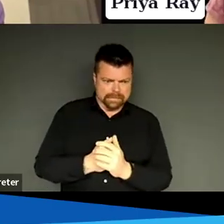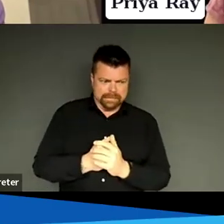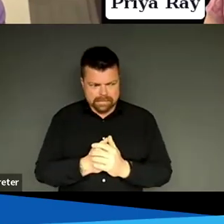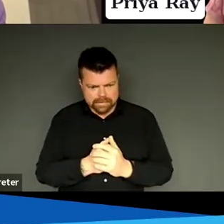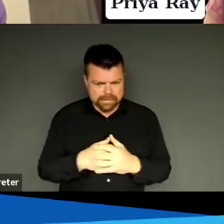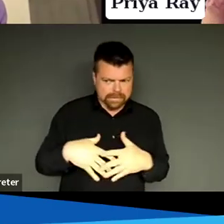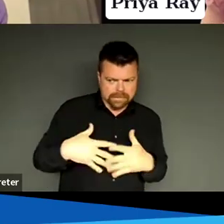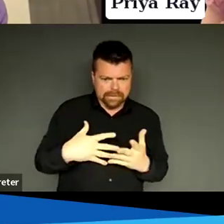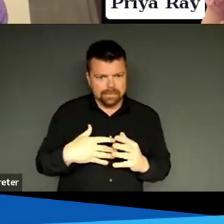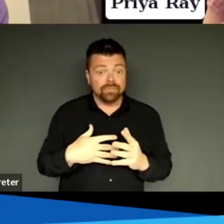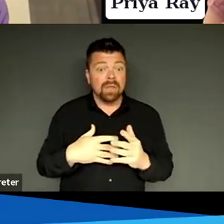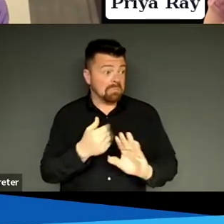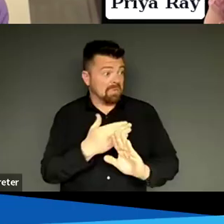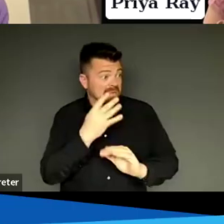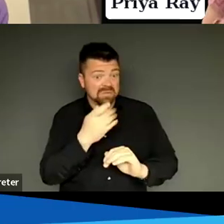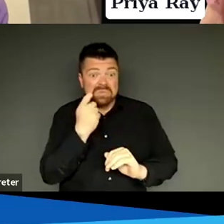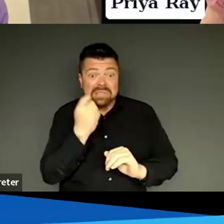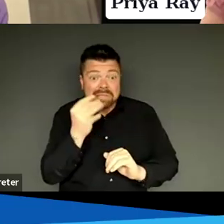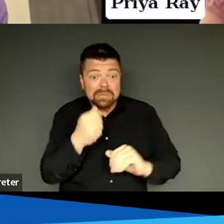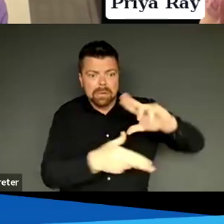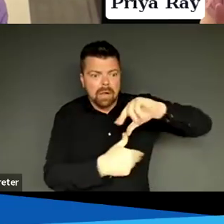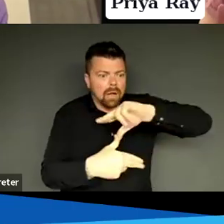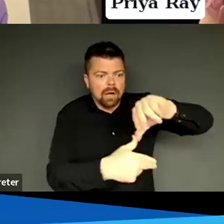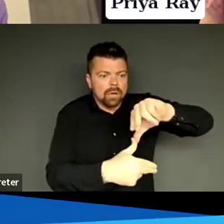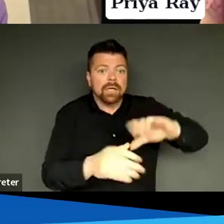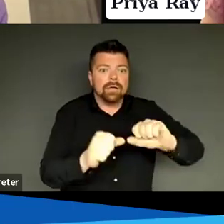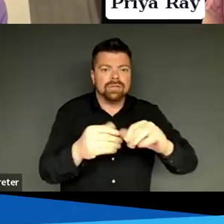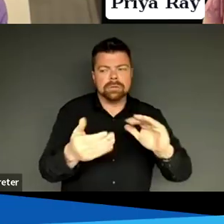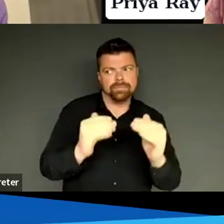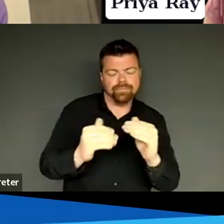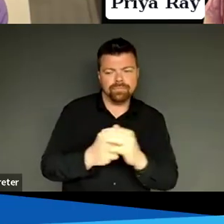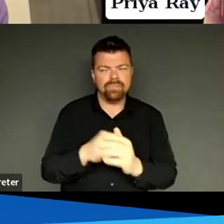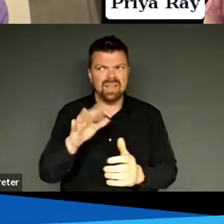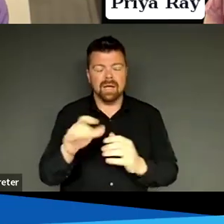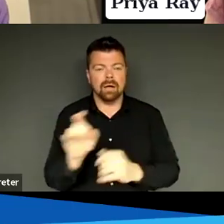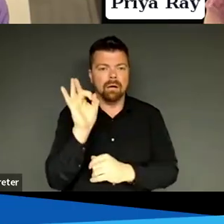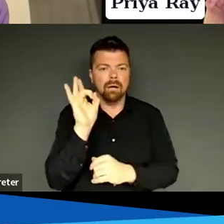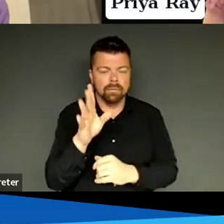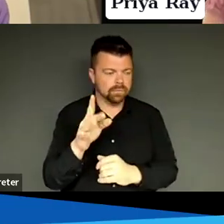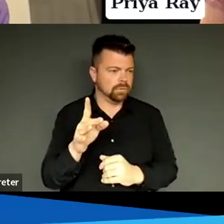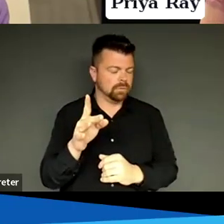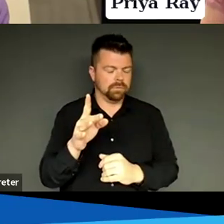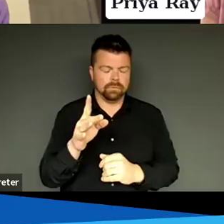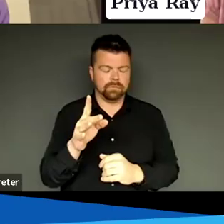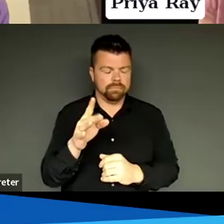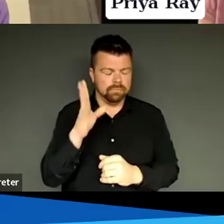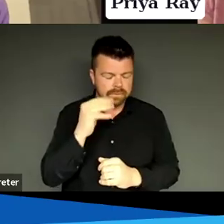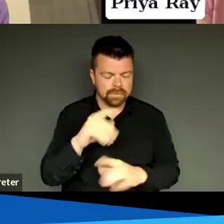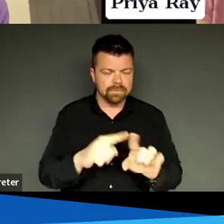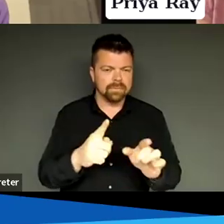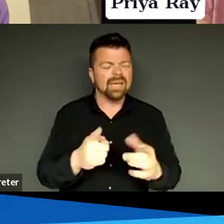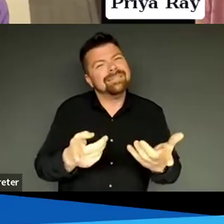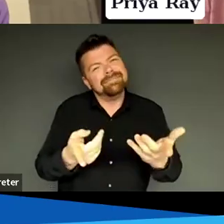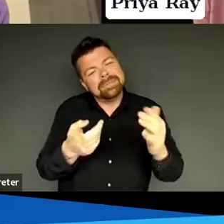hurricane. So I was kind of like comparing it to being in a disaster, it was a similar feeling, to